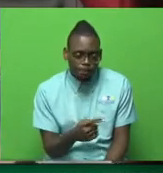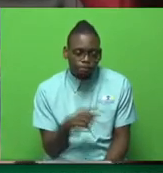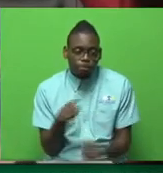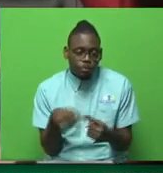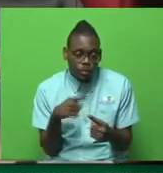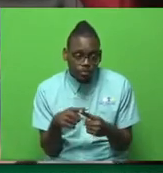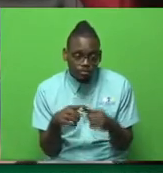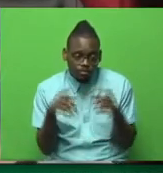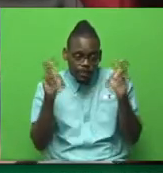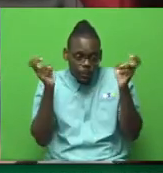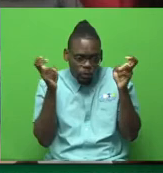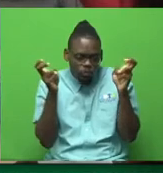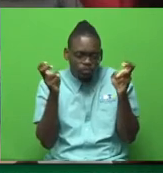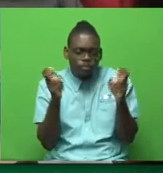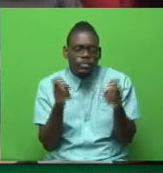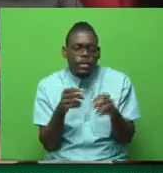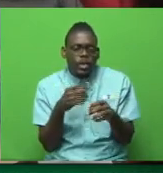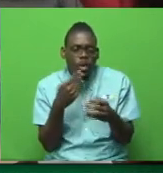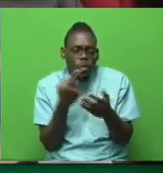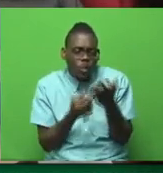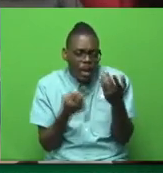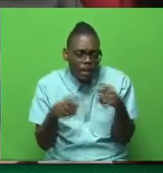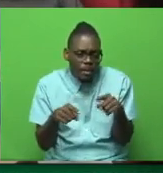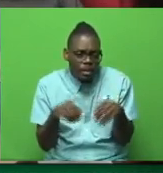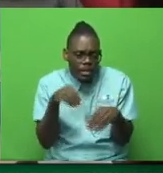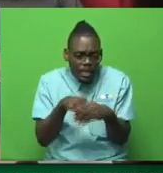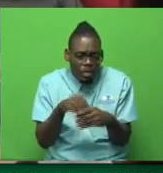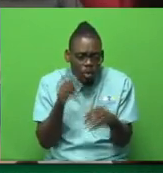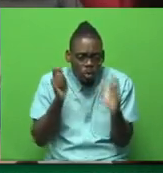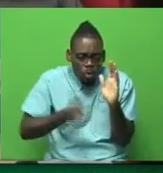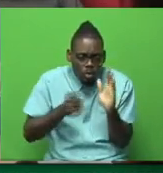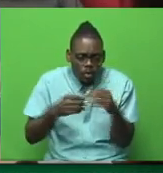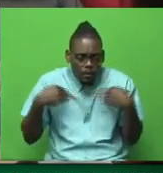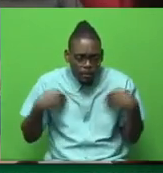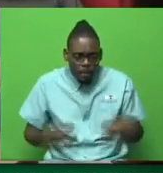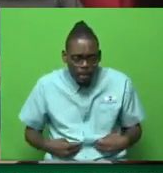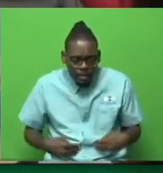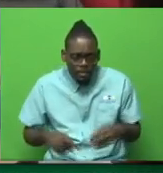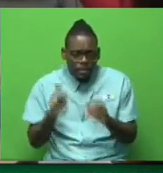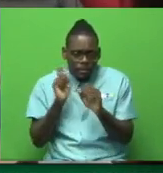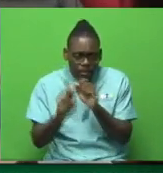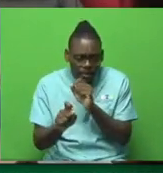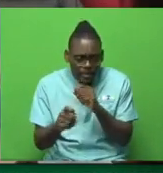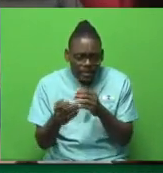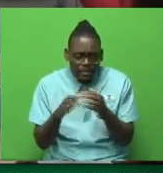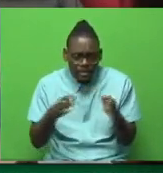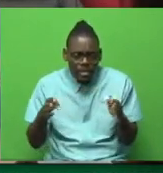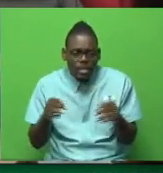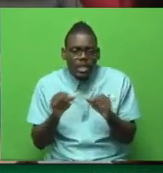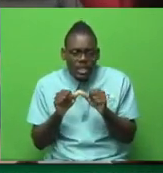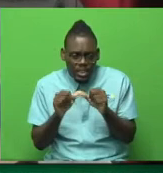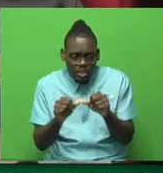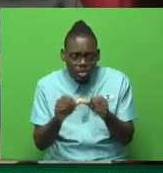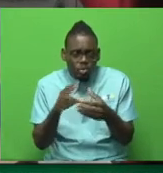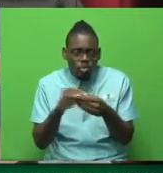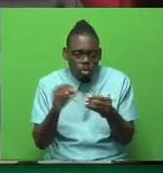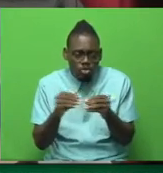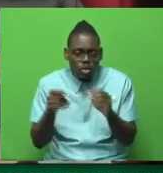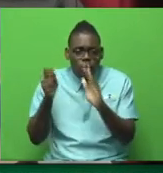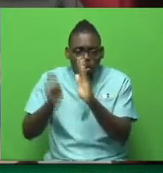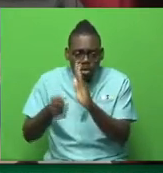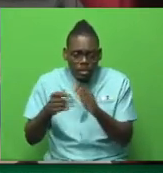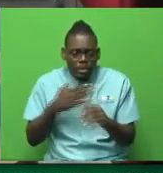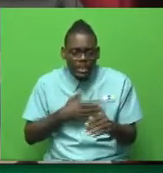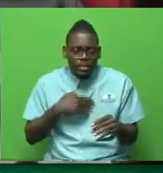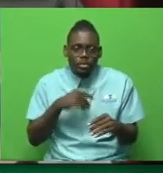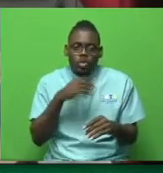shop qdc issue in standing order 49 with regards to the cremation and those things I'd like you to stay clearly away from that